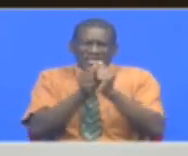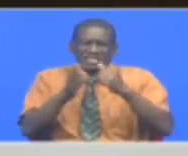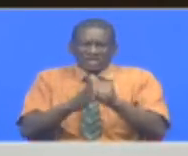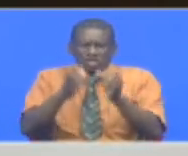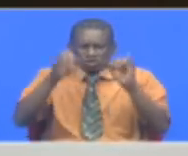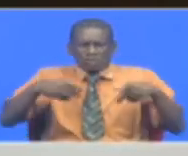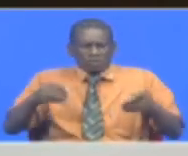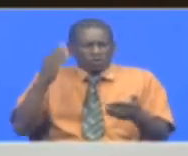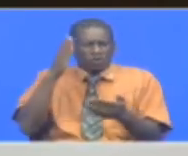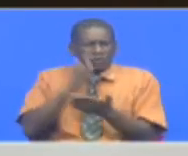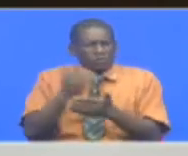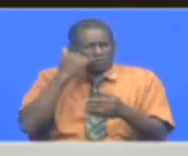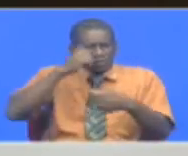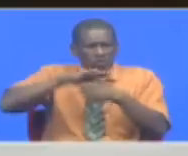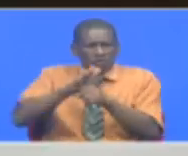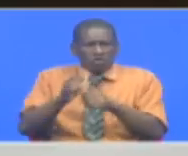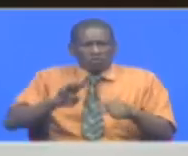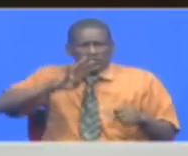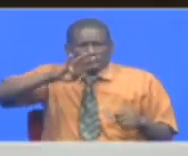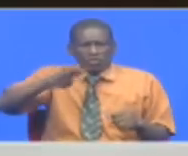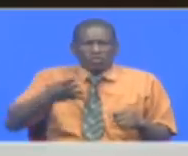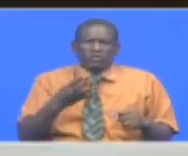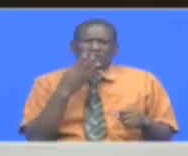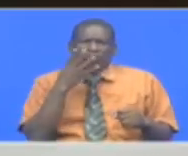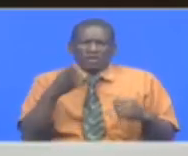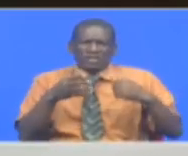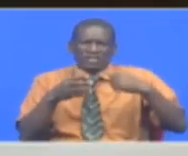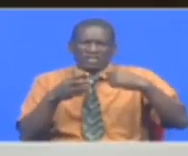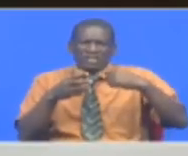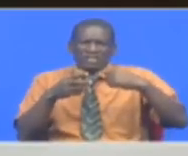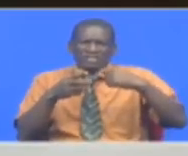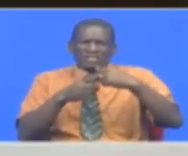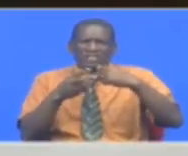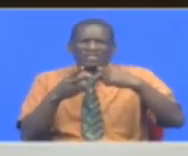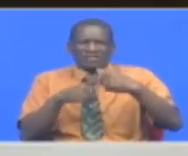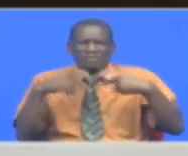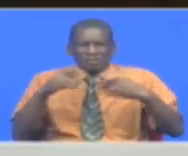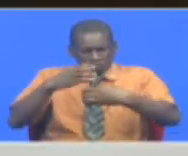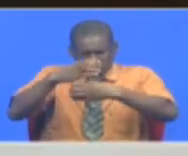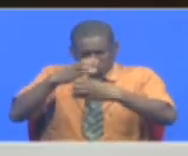from 4,647 samples tested, raising the total cases to over